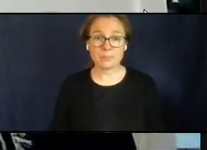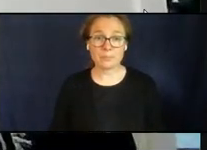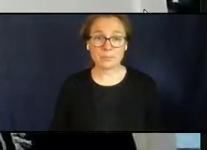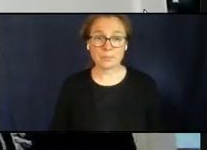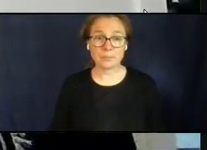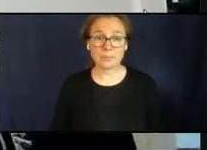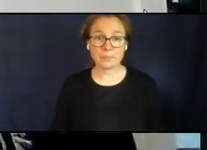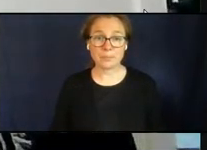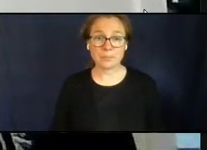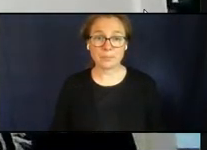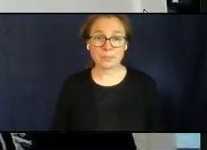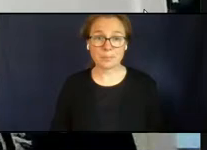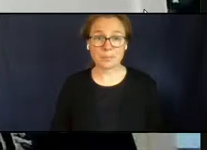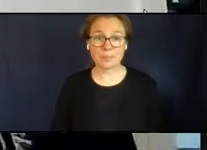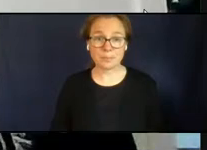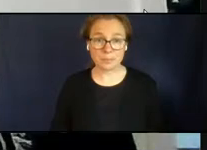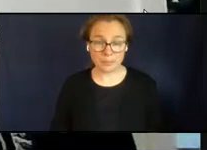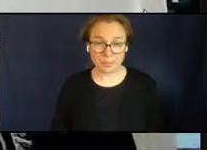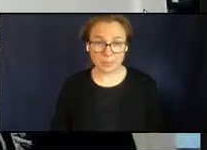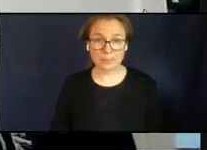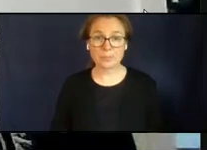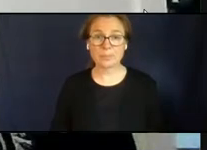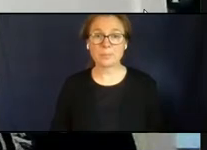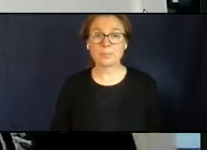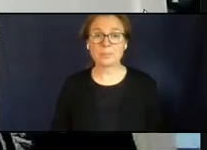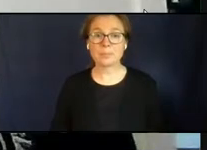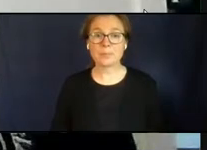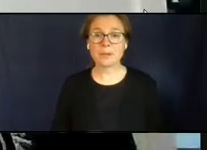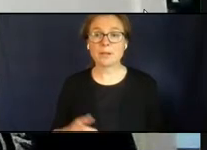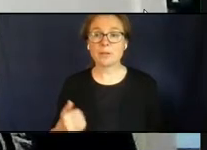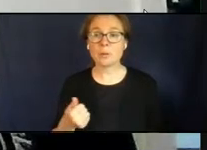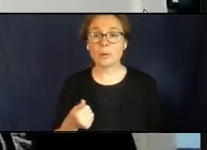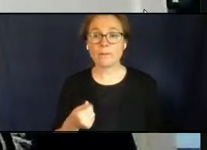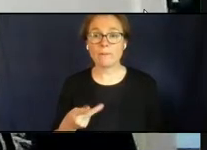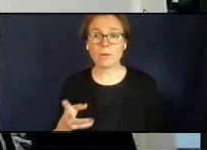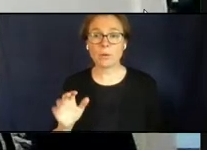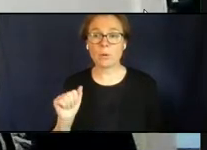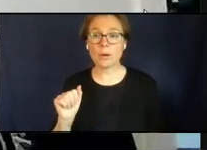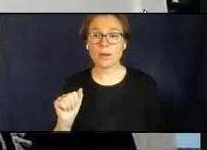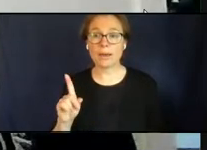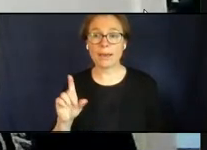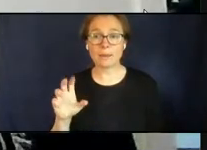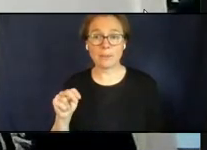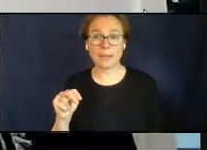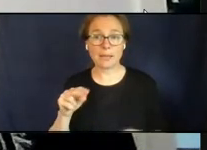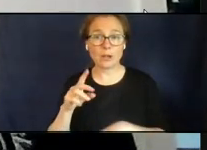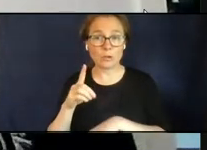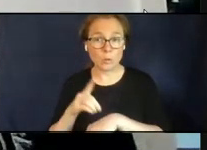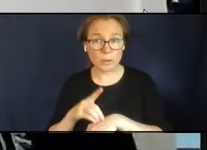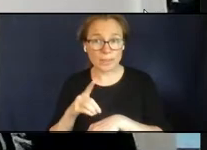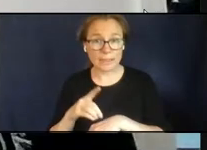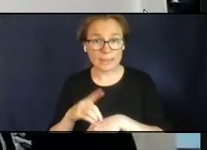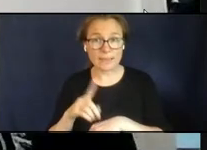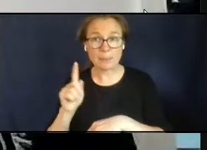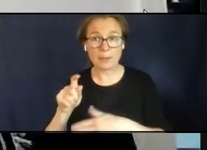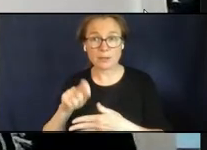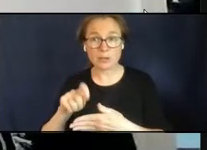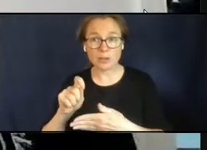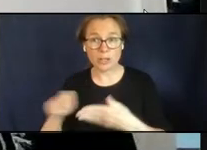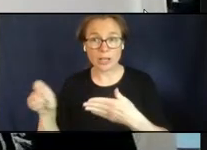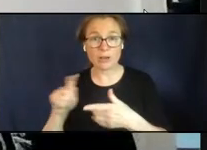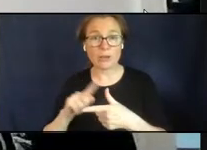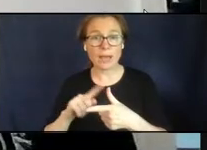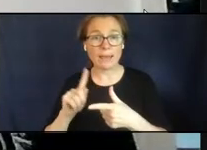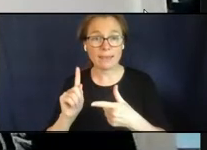of administrative duties to take care of before we allow you out into the